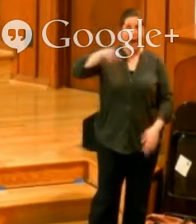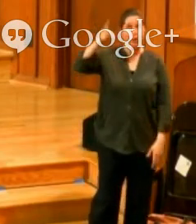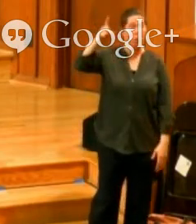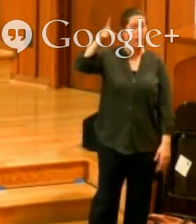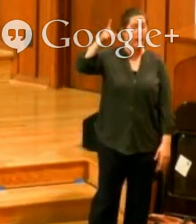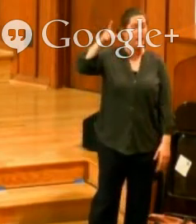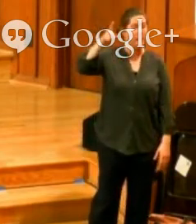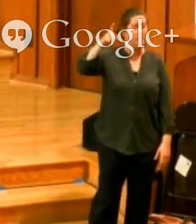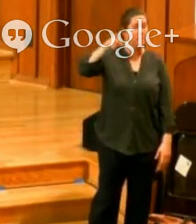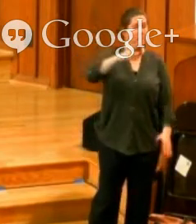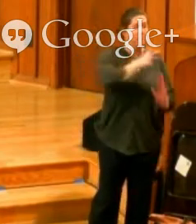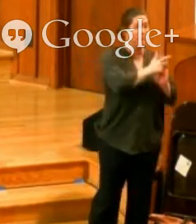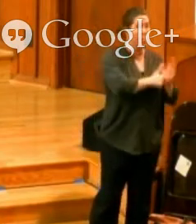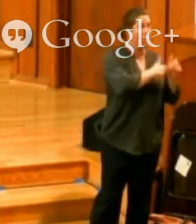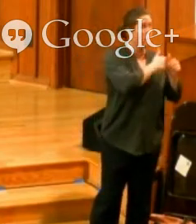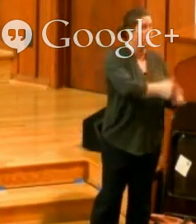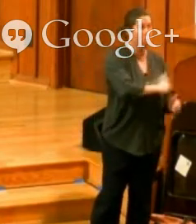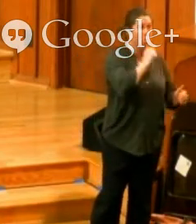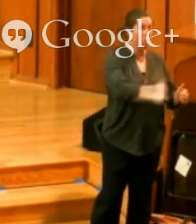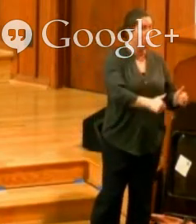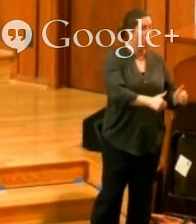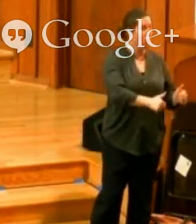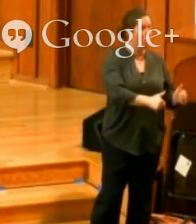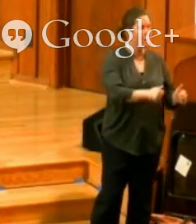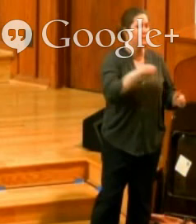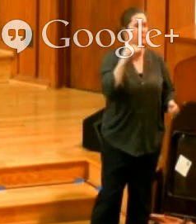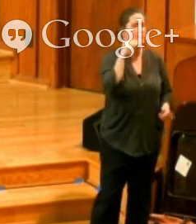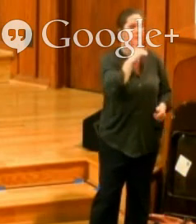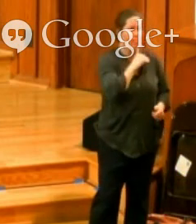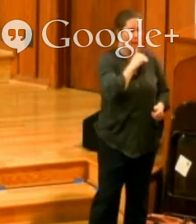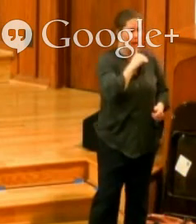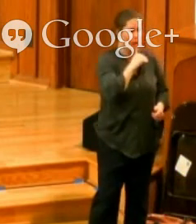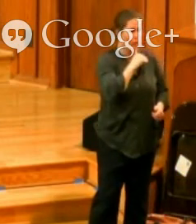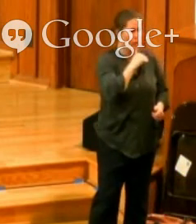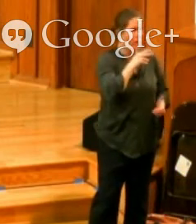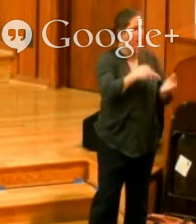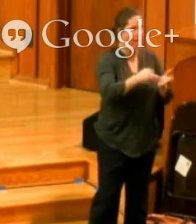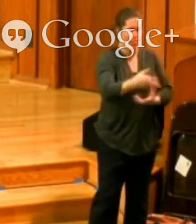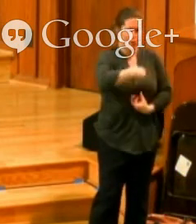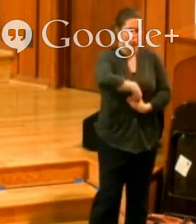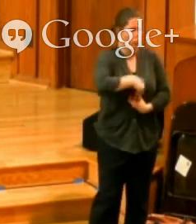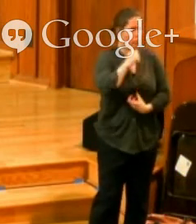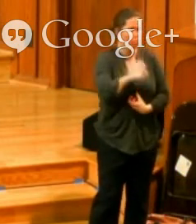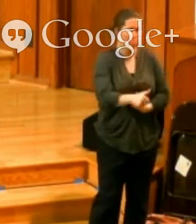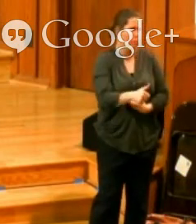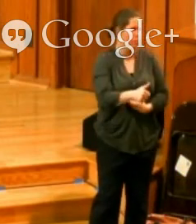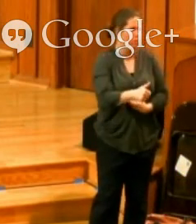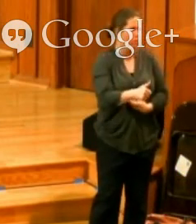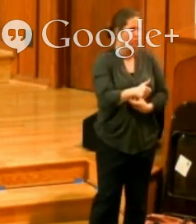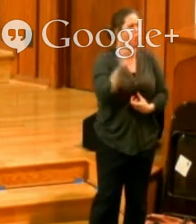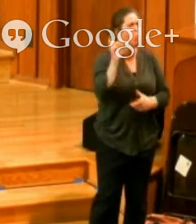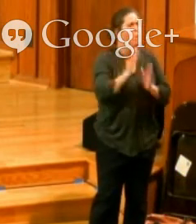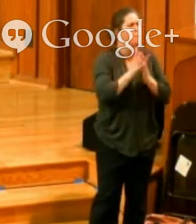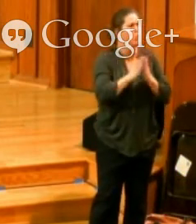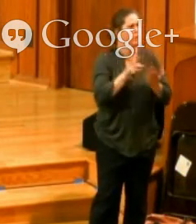his commandments is a what? A liar, and the truth is not in him. What book of the Old Testament is this?